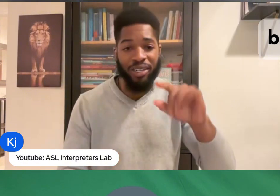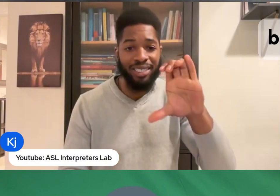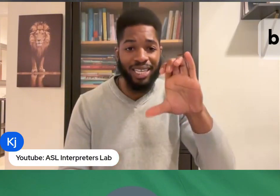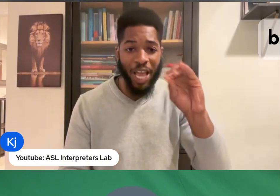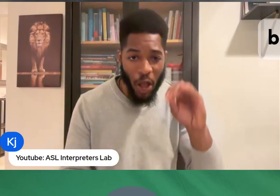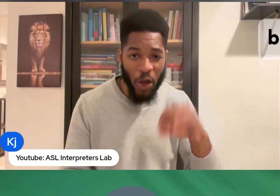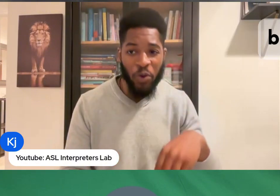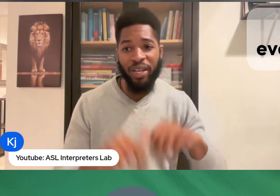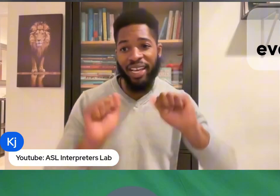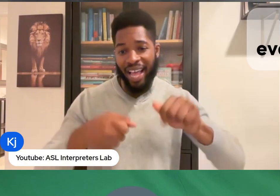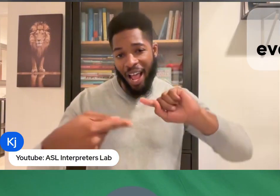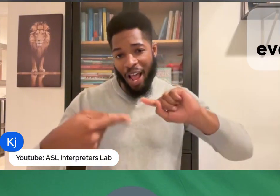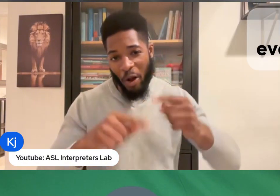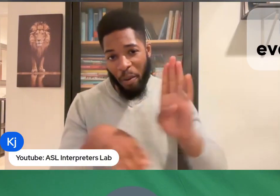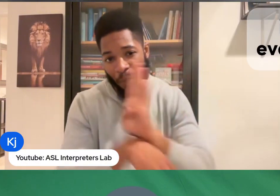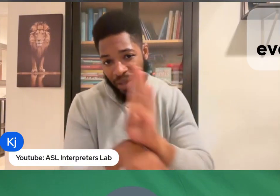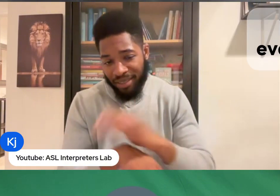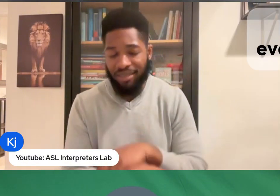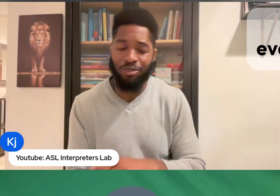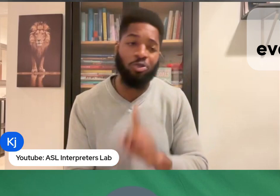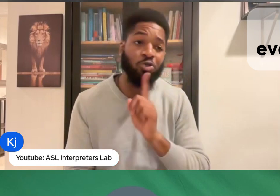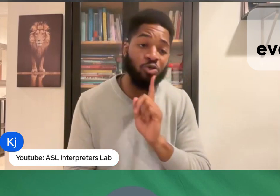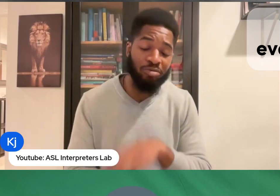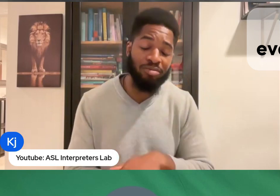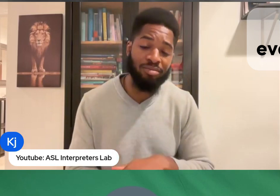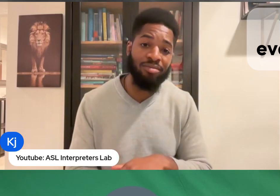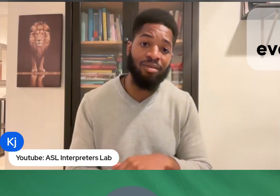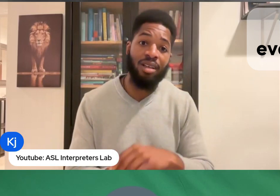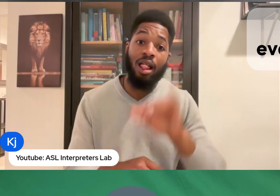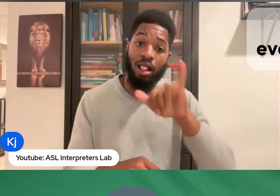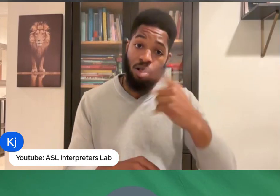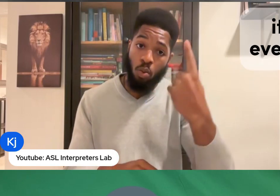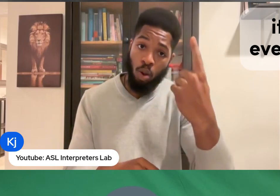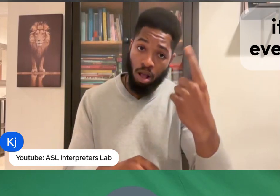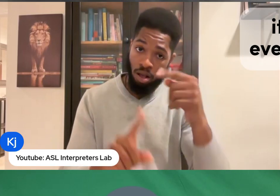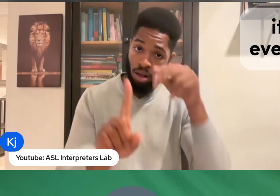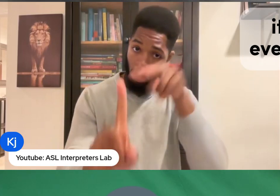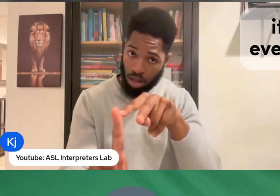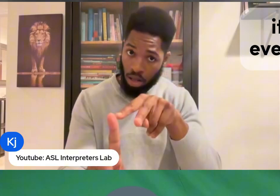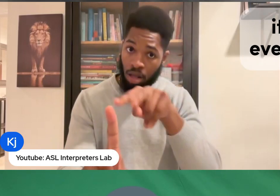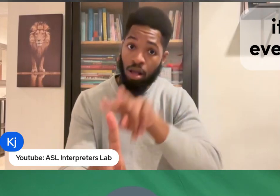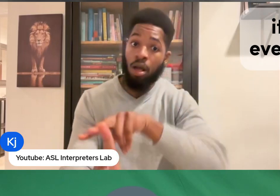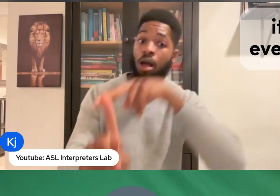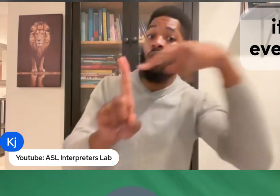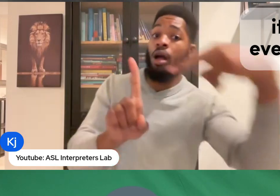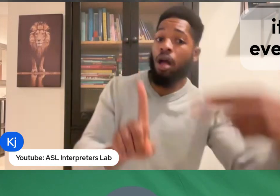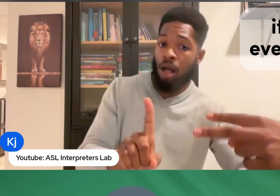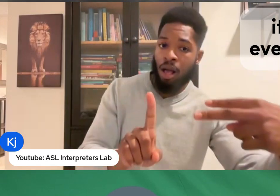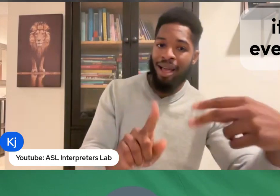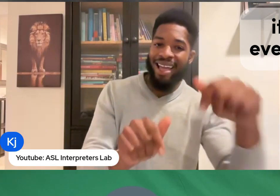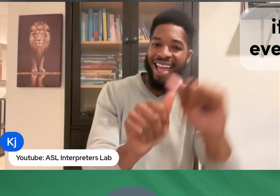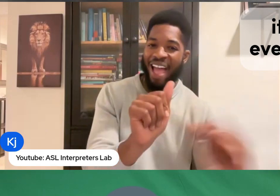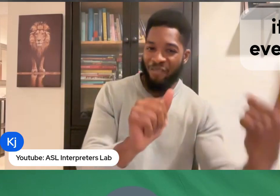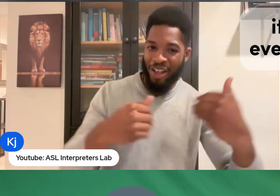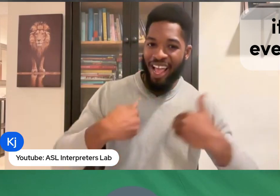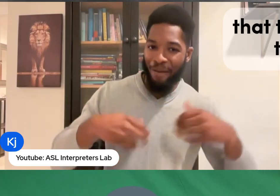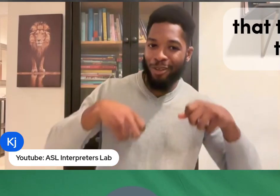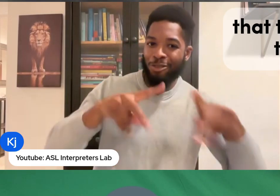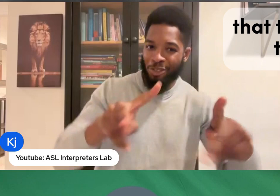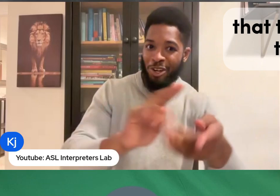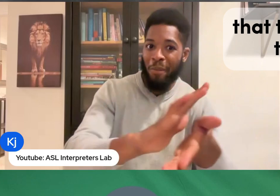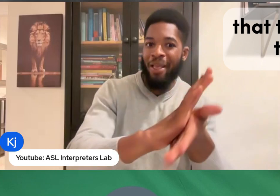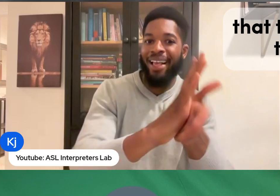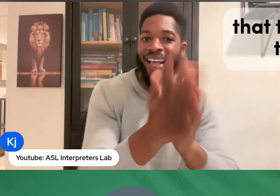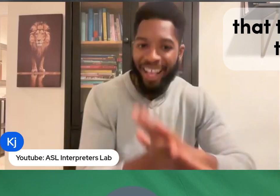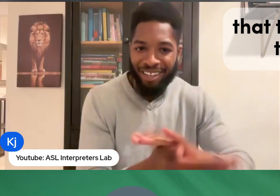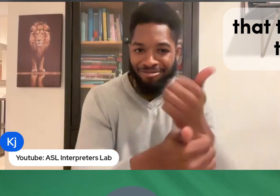on the flip side of that, it gives opportunity for everybody to become a CEO. It gives opportunities for everybody to become